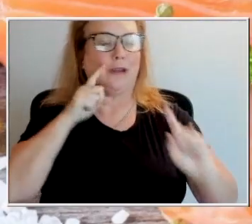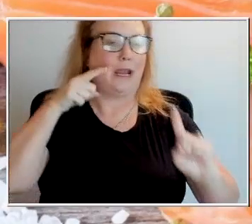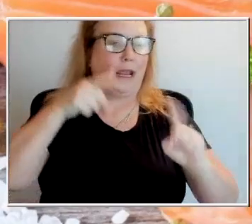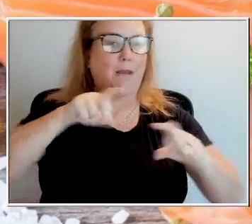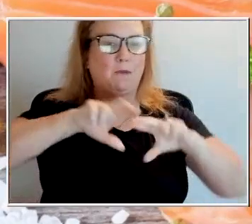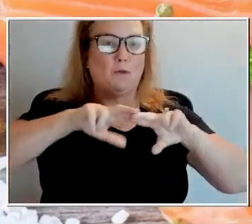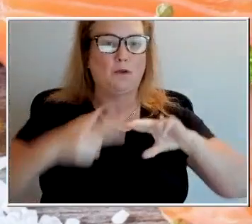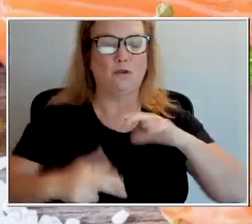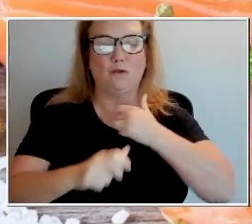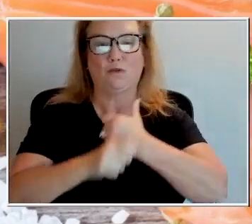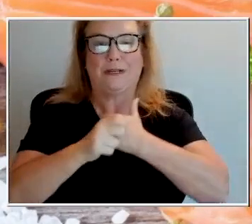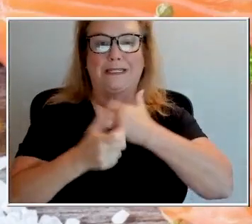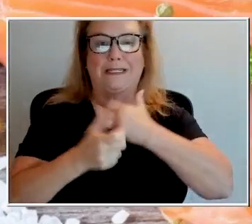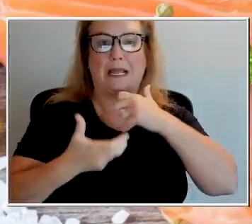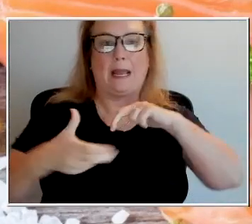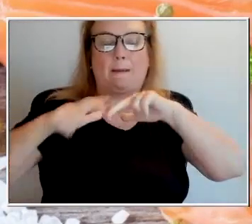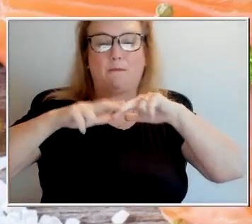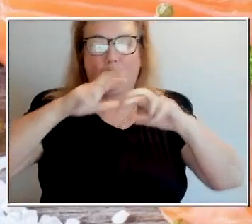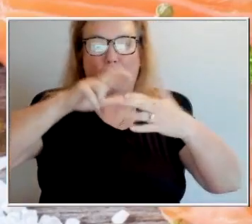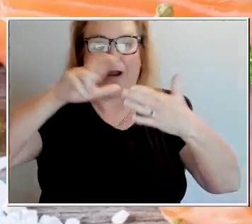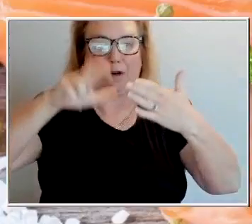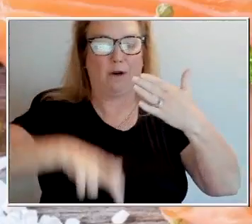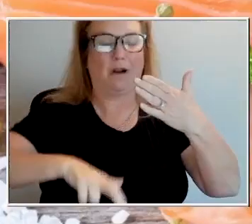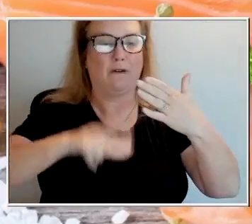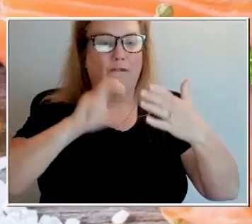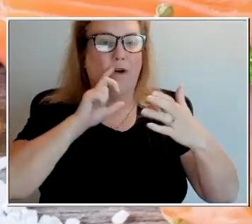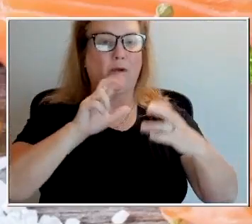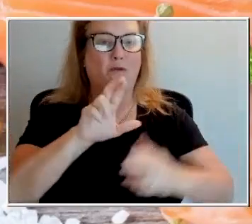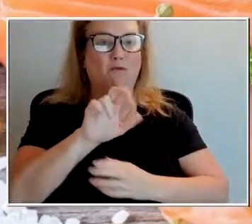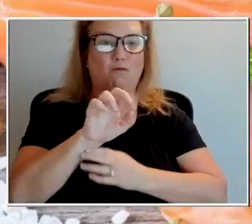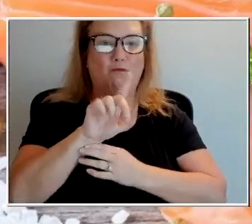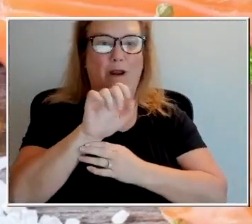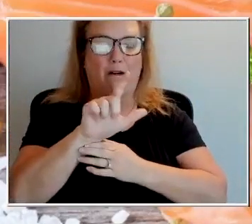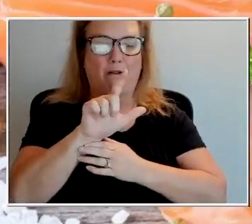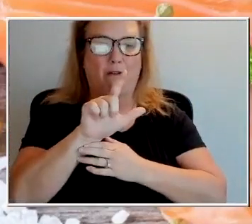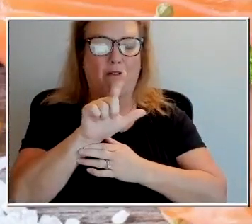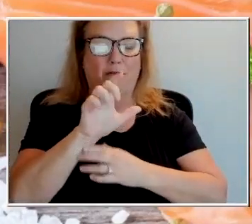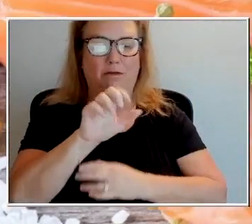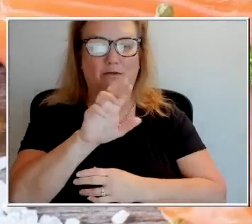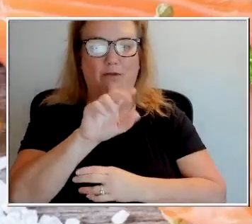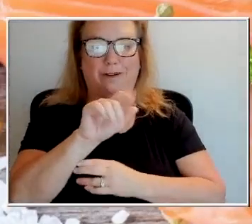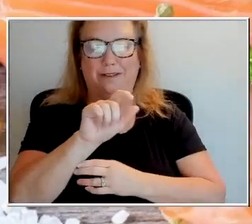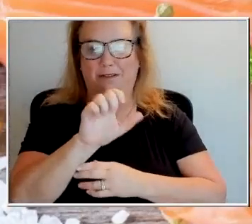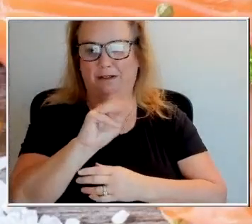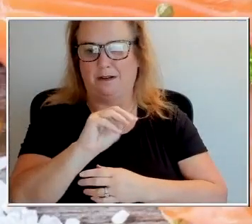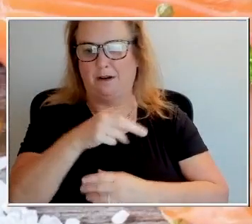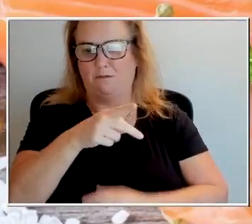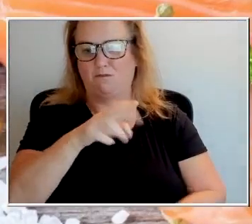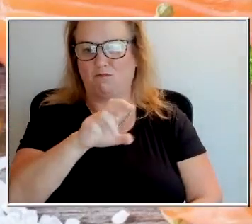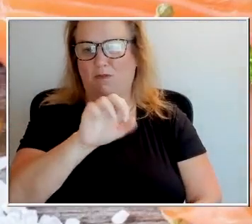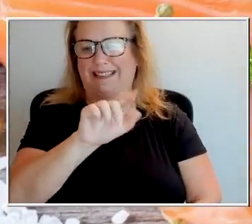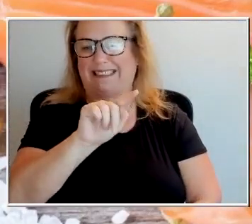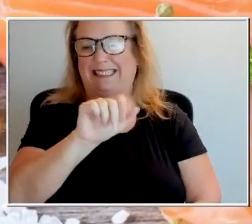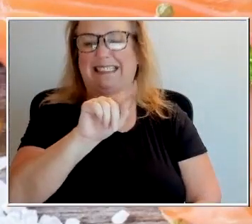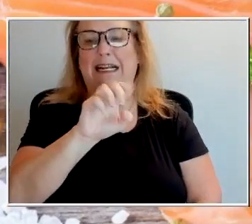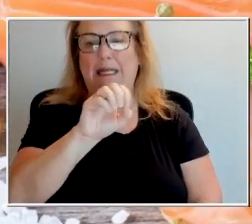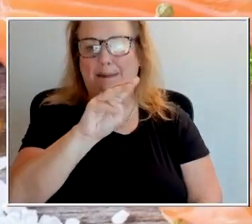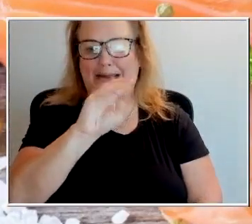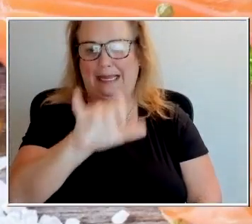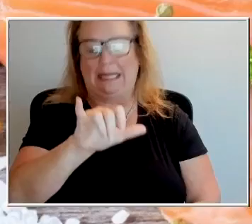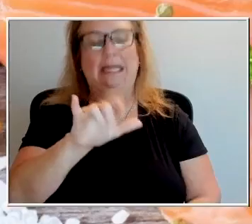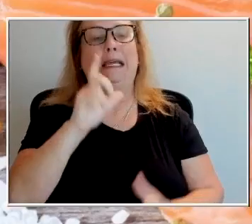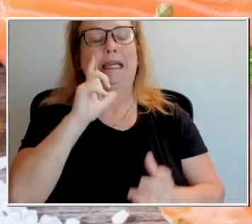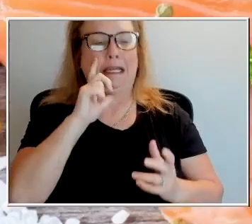and improve outcomes from radical prostatectomy. Warrior, they left out the P, I don't get it, but okay. It was conducted